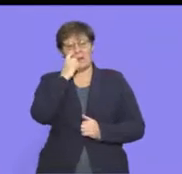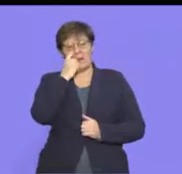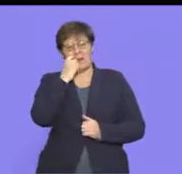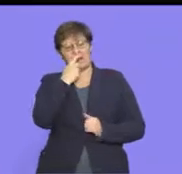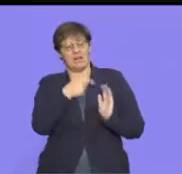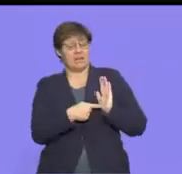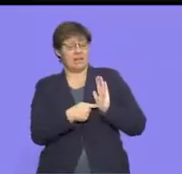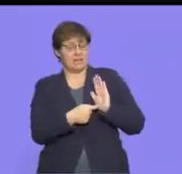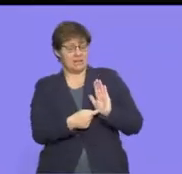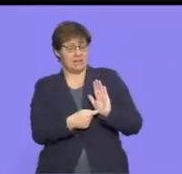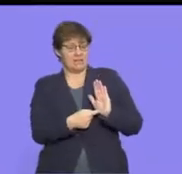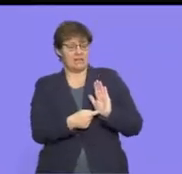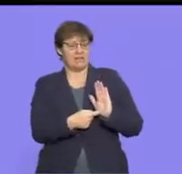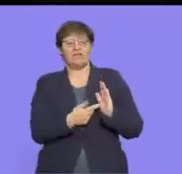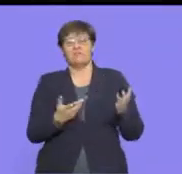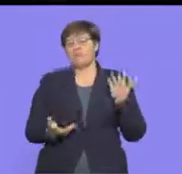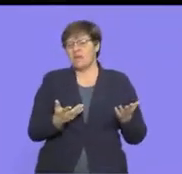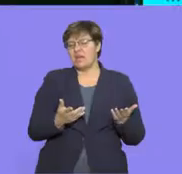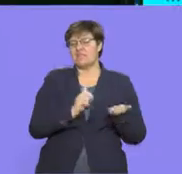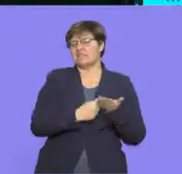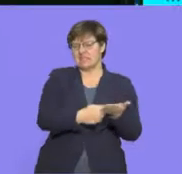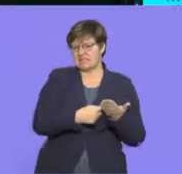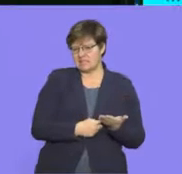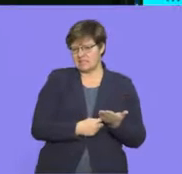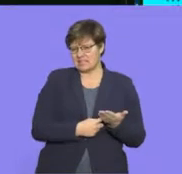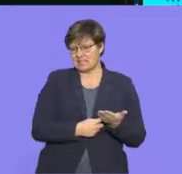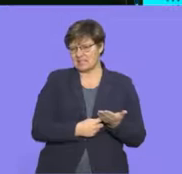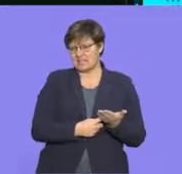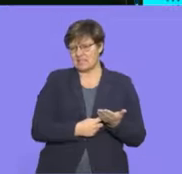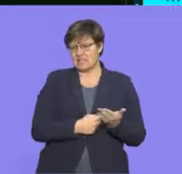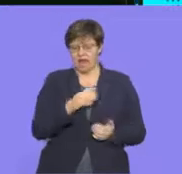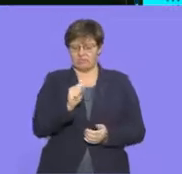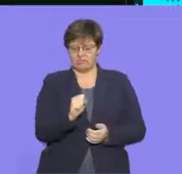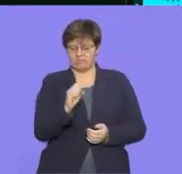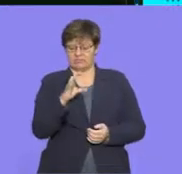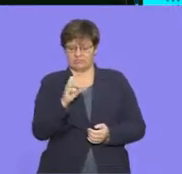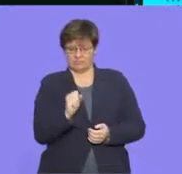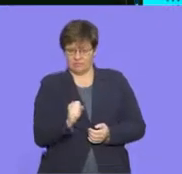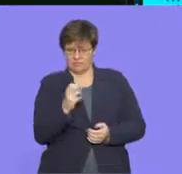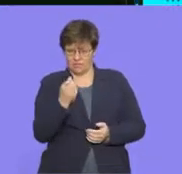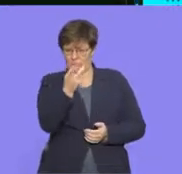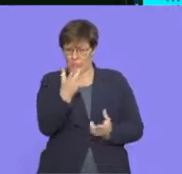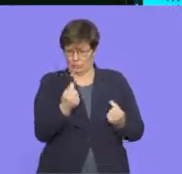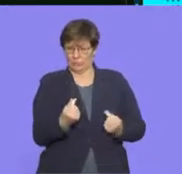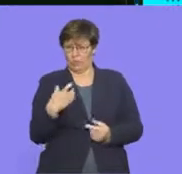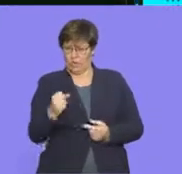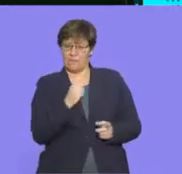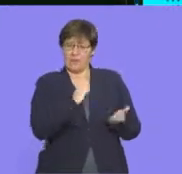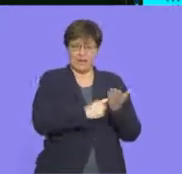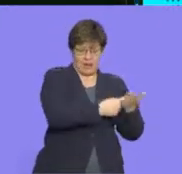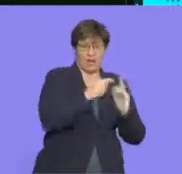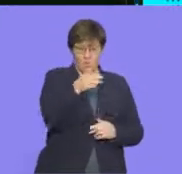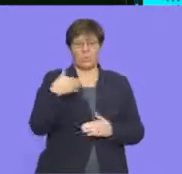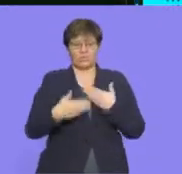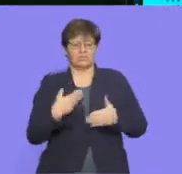I put a little thing here, I want you to, maybe while I'm talking, just keep doing this with your hand, right? And just